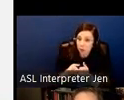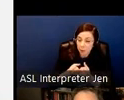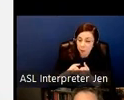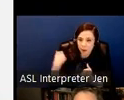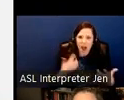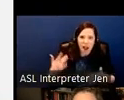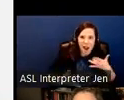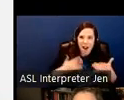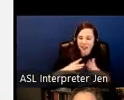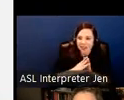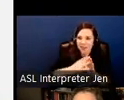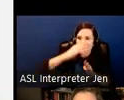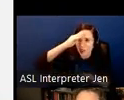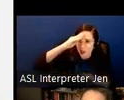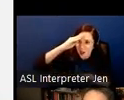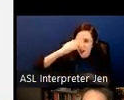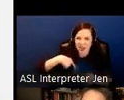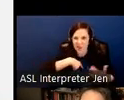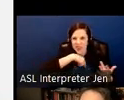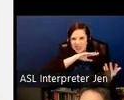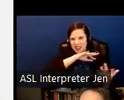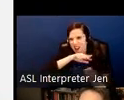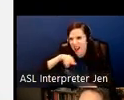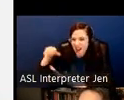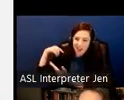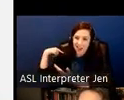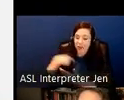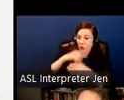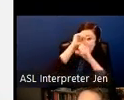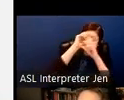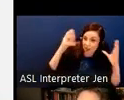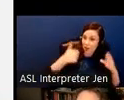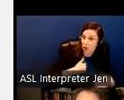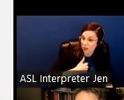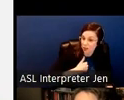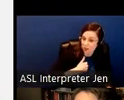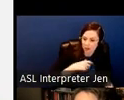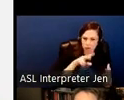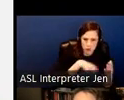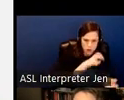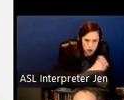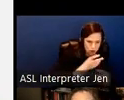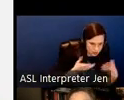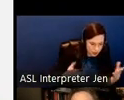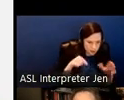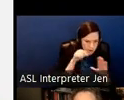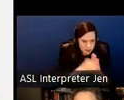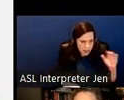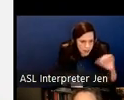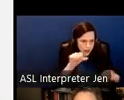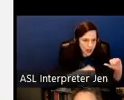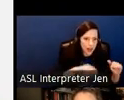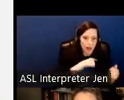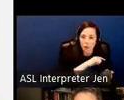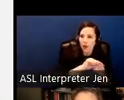eager learners and studiers. We think of ourselves as the translators. Read the hard stuff, read the deep science, and translate it